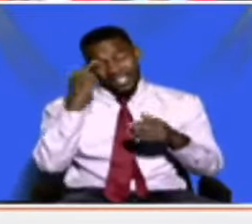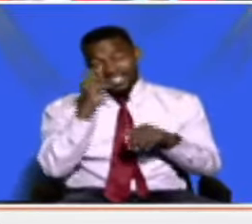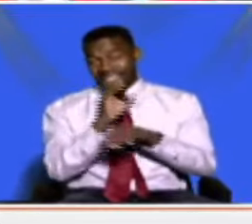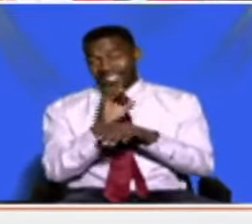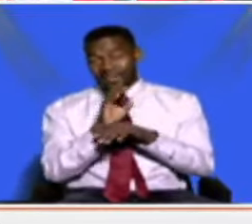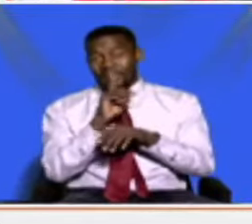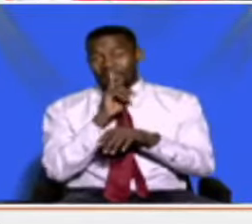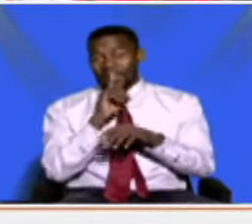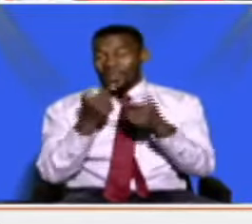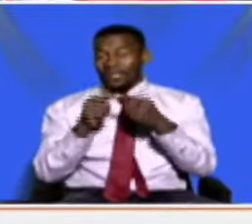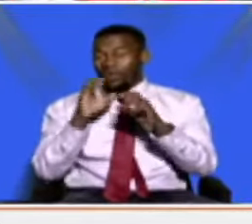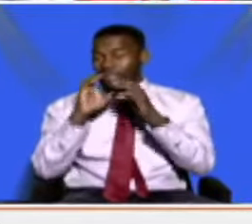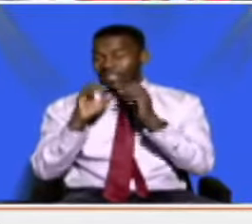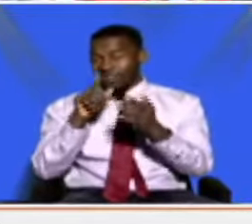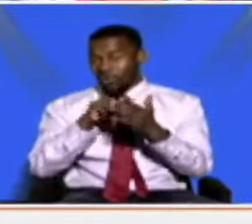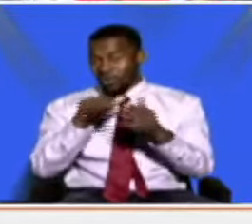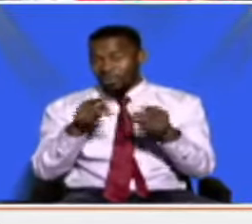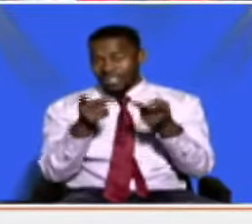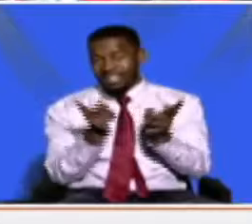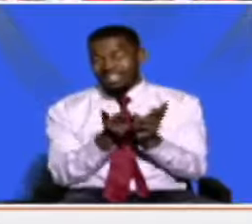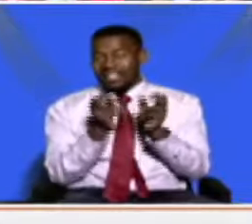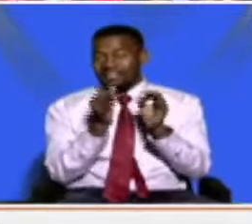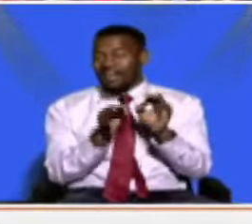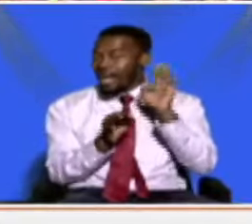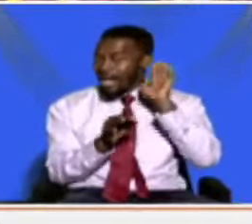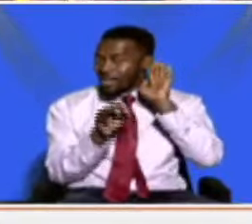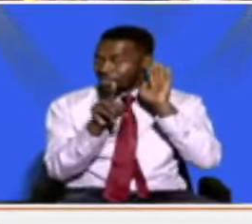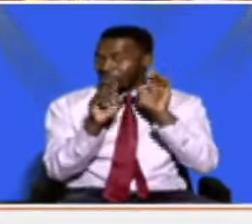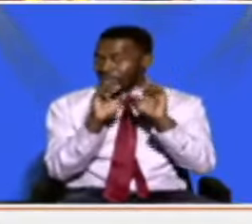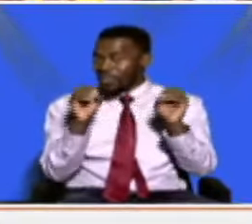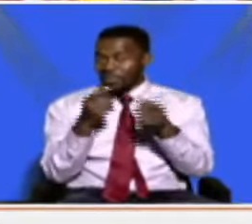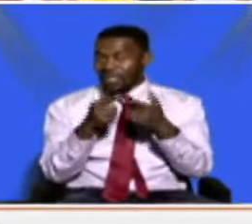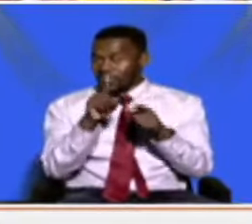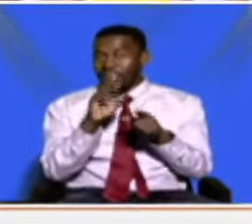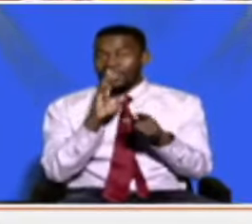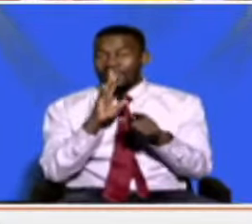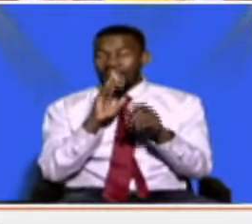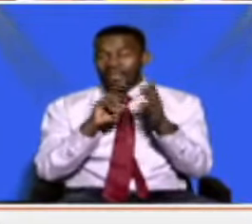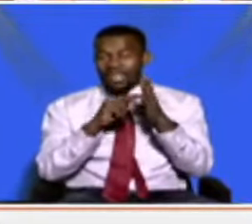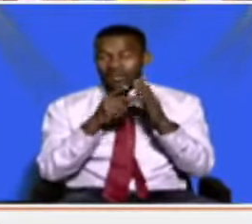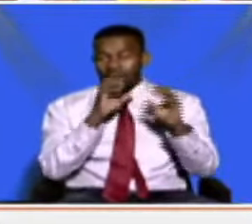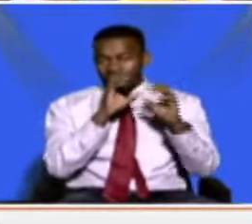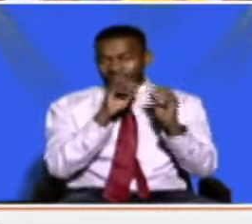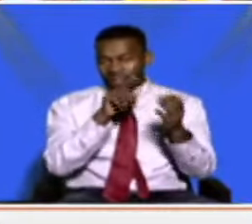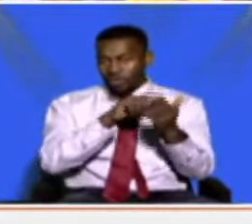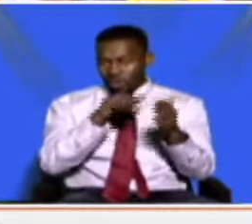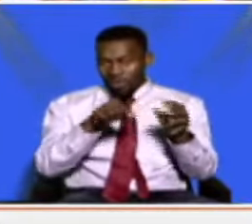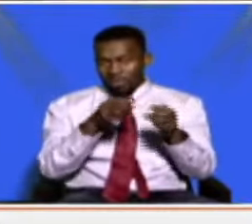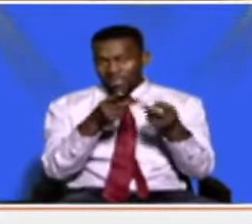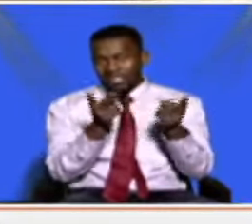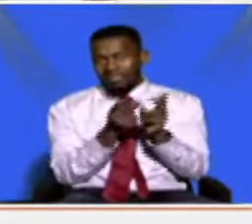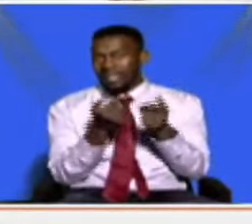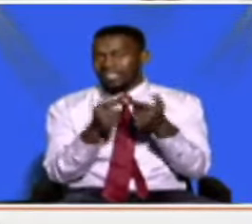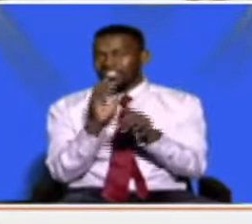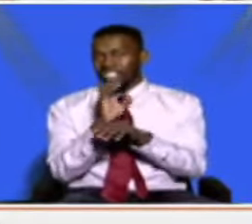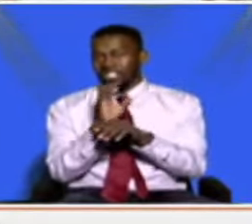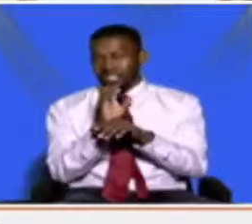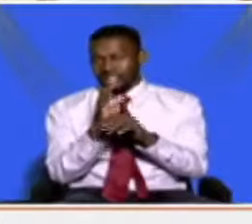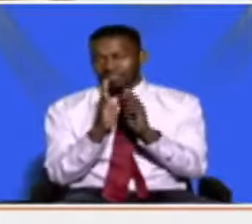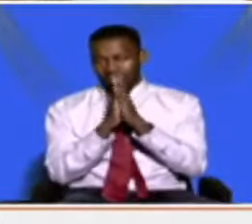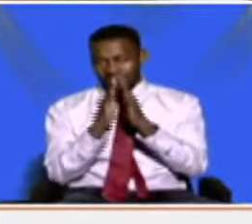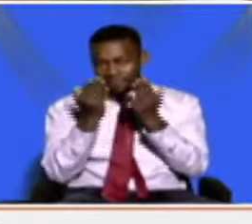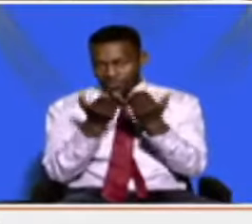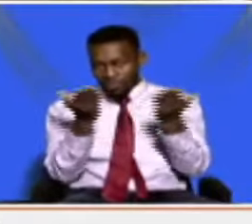wrong forums. If you are not being heard and you are speaking, then that means you're communicating in the wrong forums. But the church is speaking, the church is praying. While joining